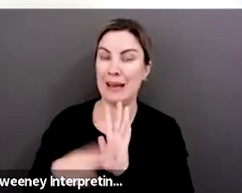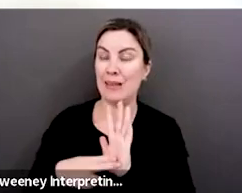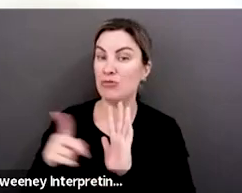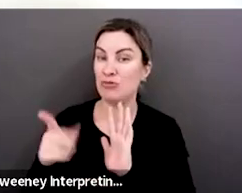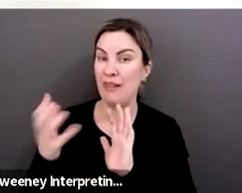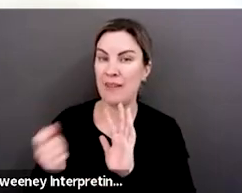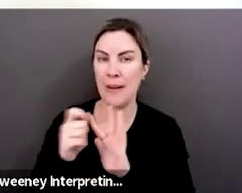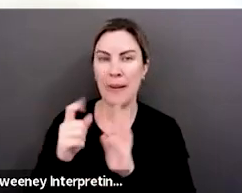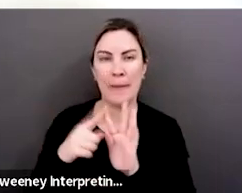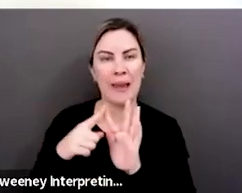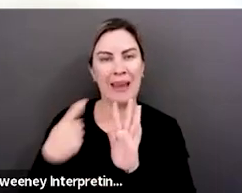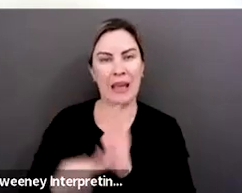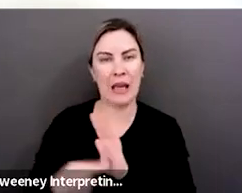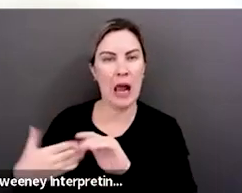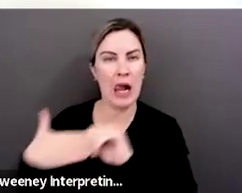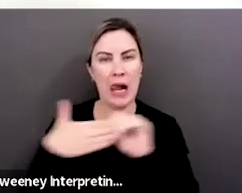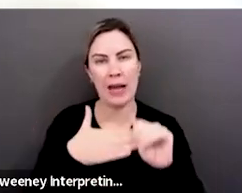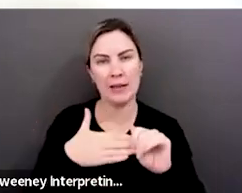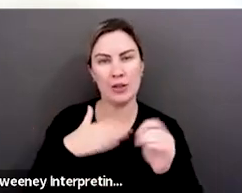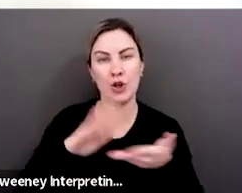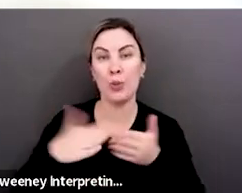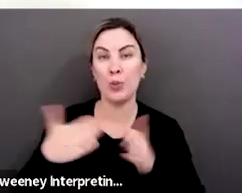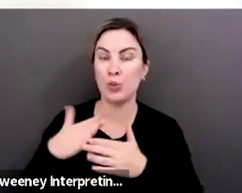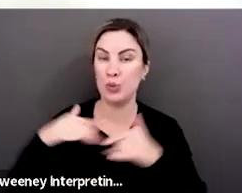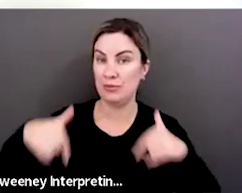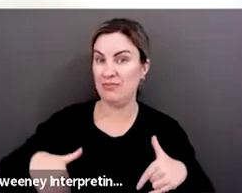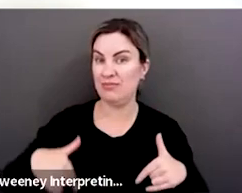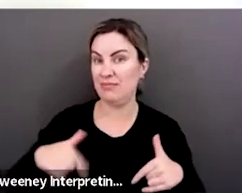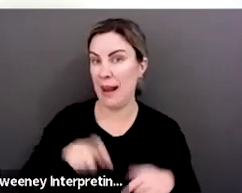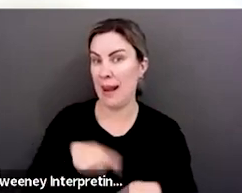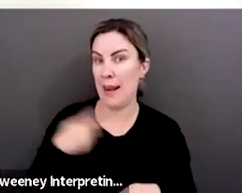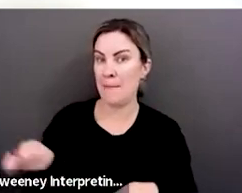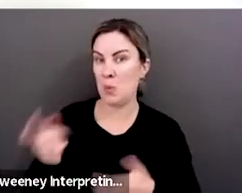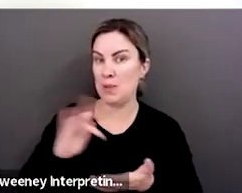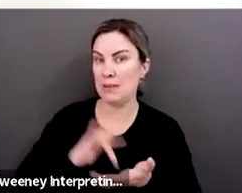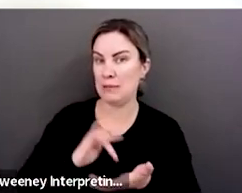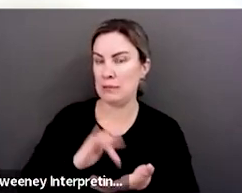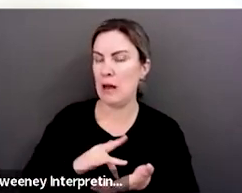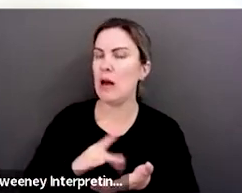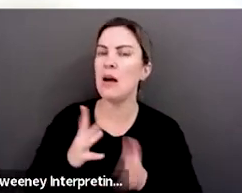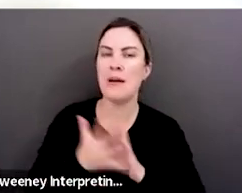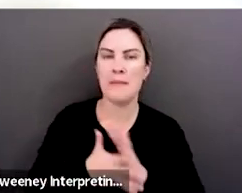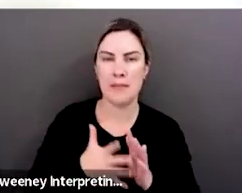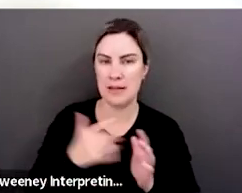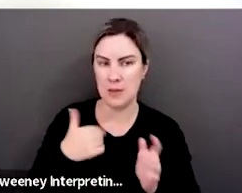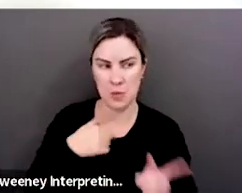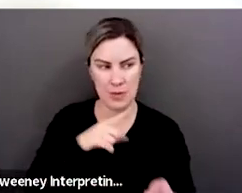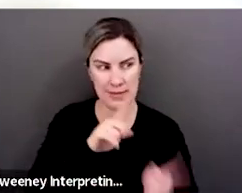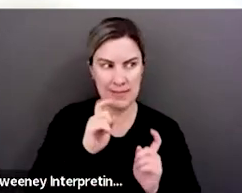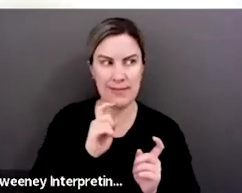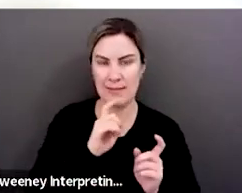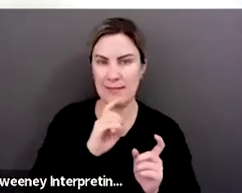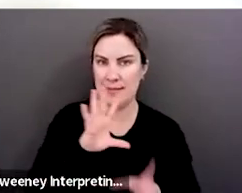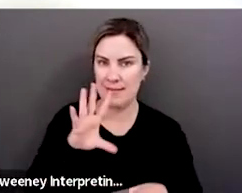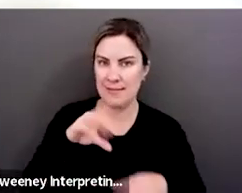the neighbourhood centre, and we are able to auspice grant applications to be able to assist with implementing PSEP into